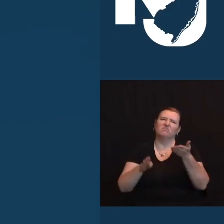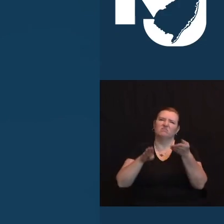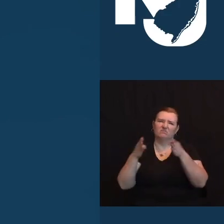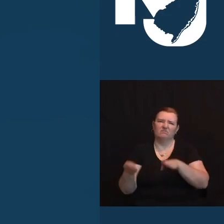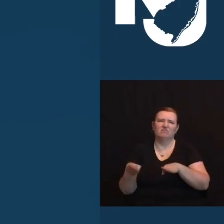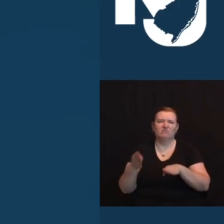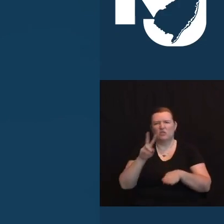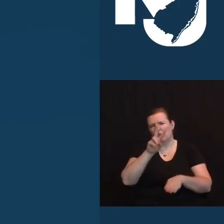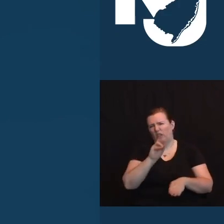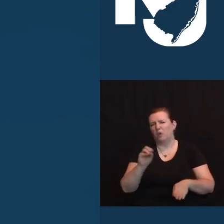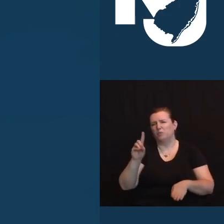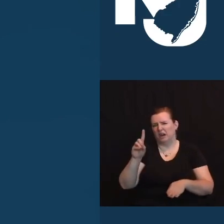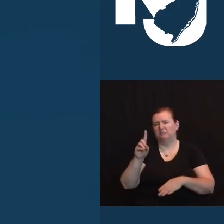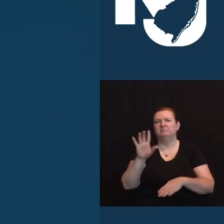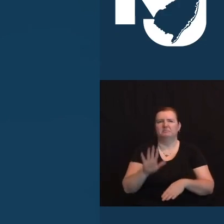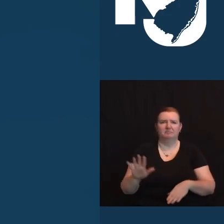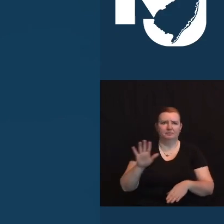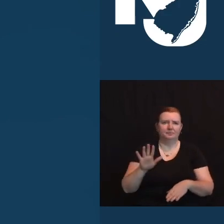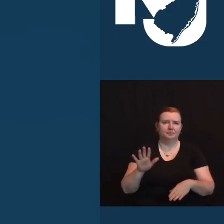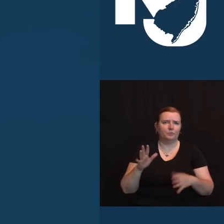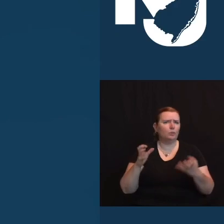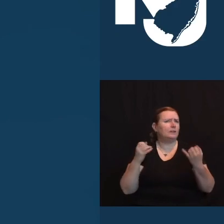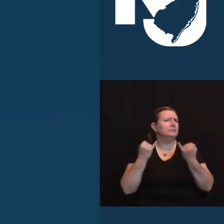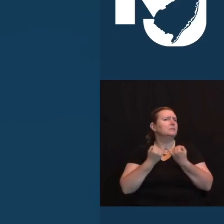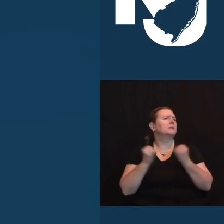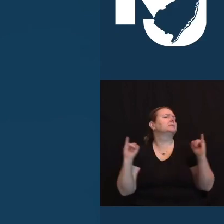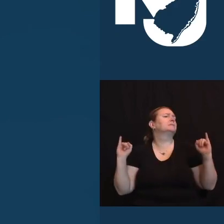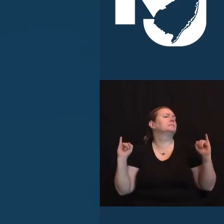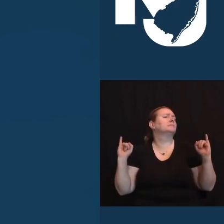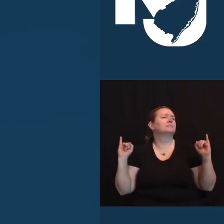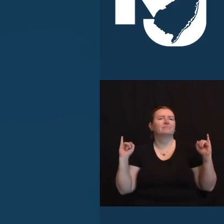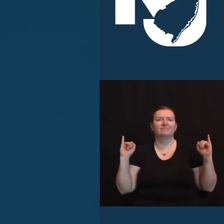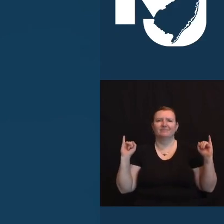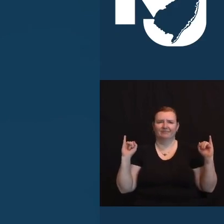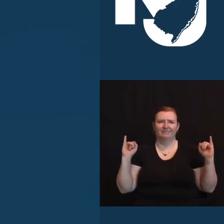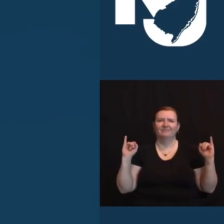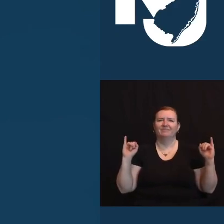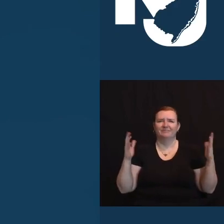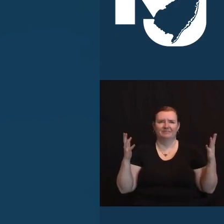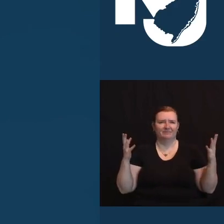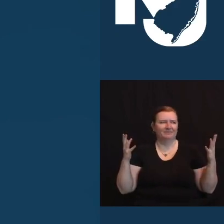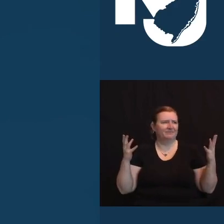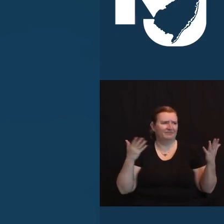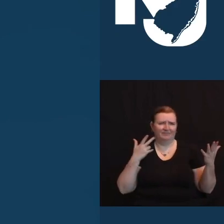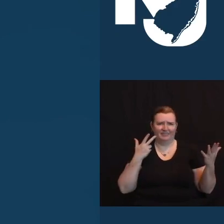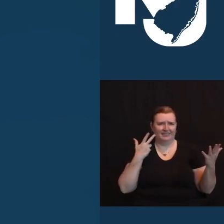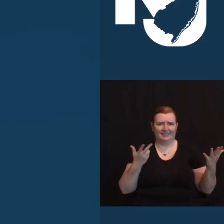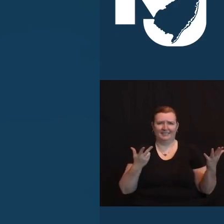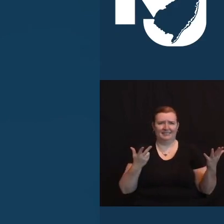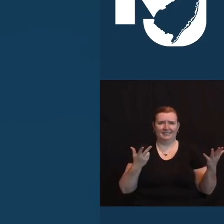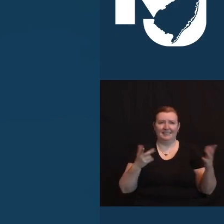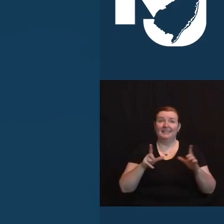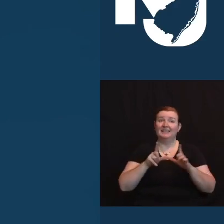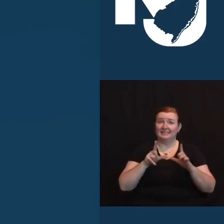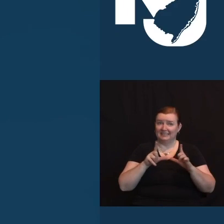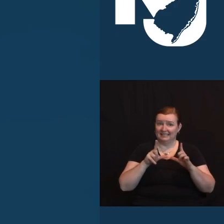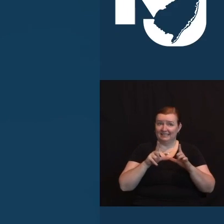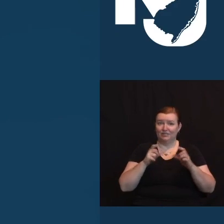wanting to remain an independent woman, as if I had to tell you that with that photo, Hedda got her driver's license at the age of